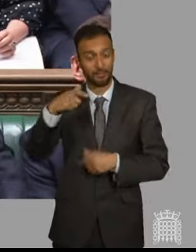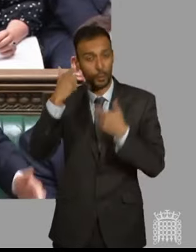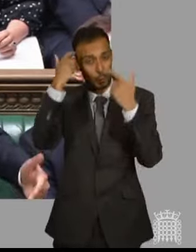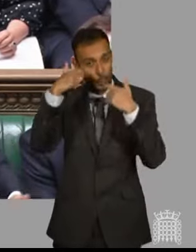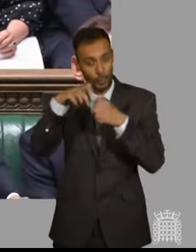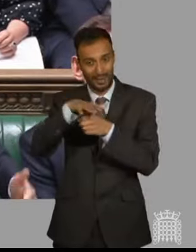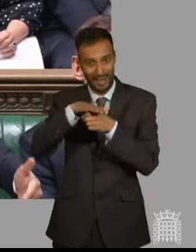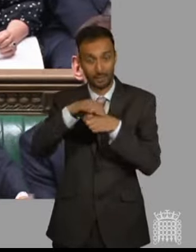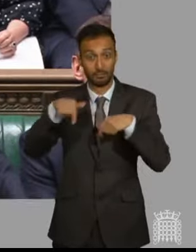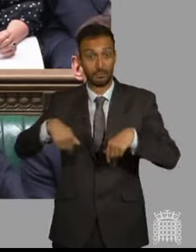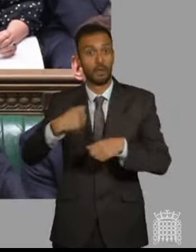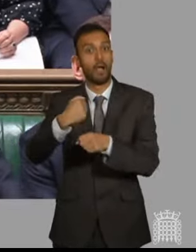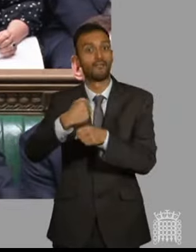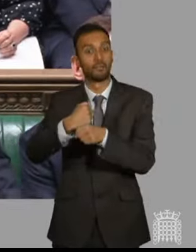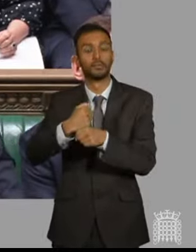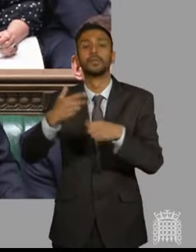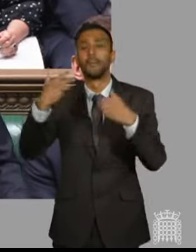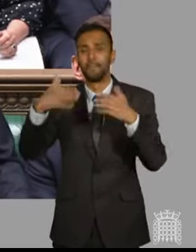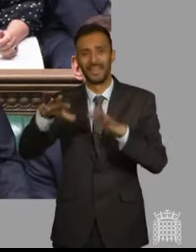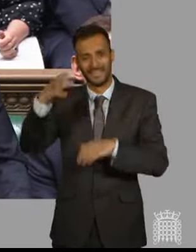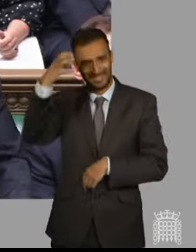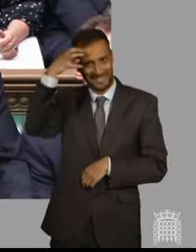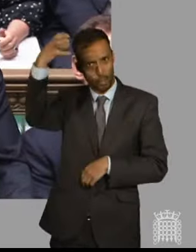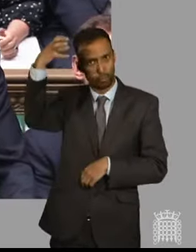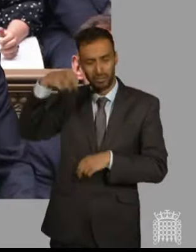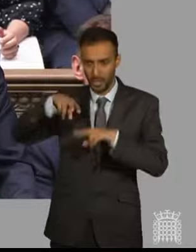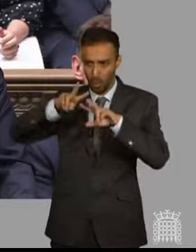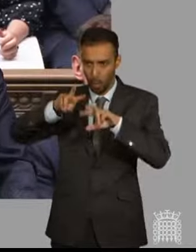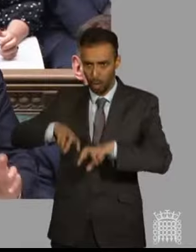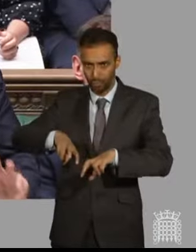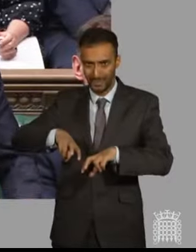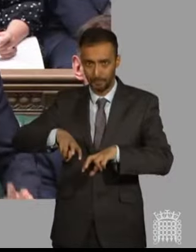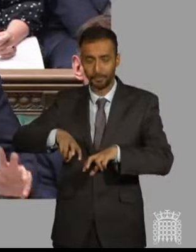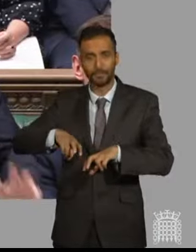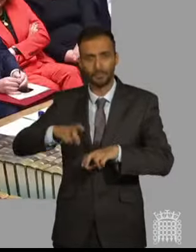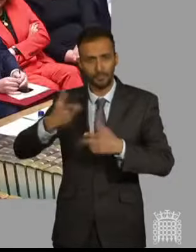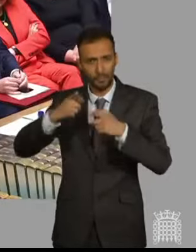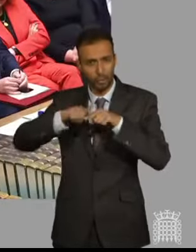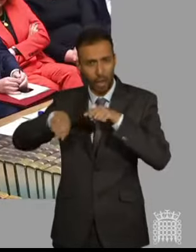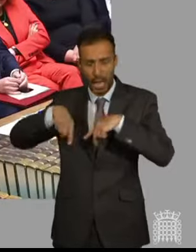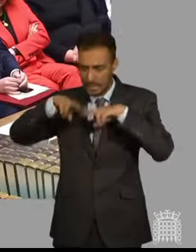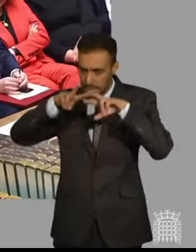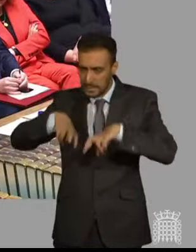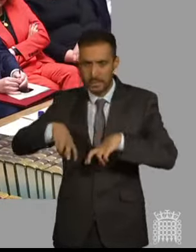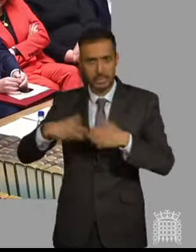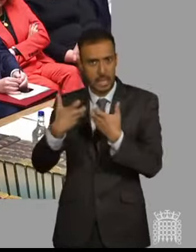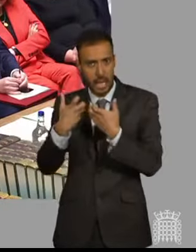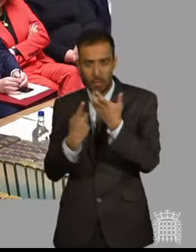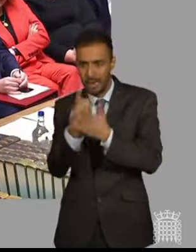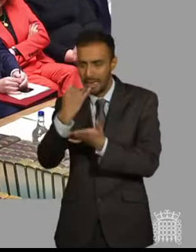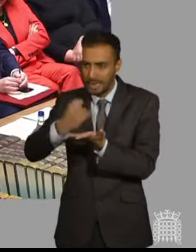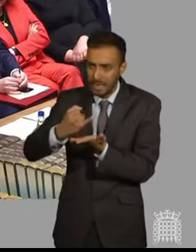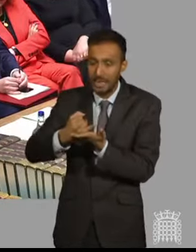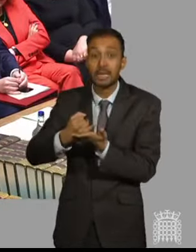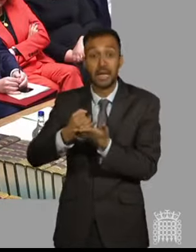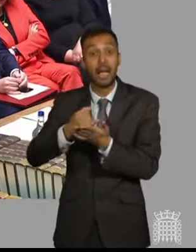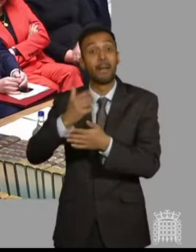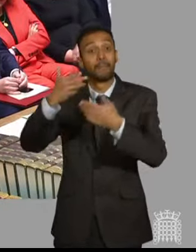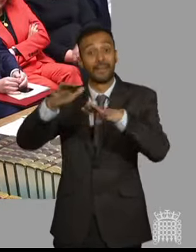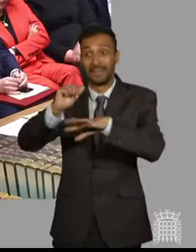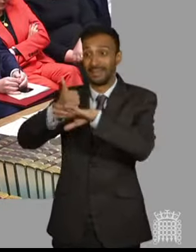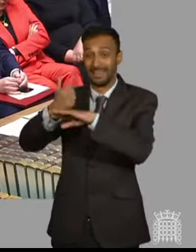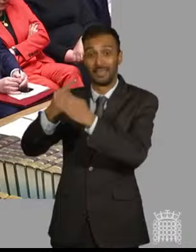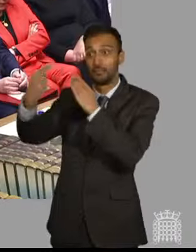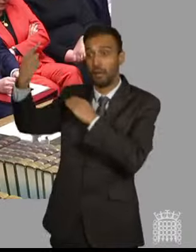wrong, established an independent advisory board, and has established 3 different compensation schemes, paying out